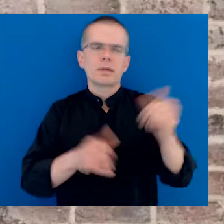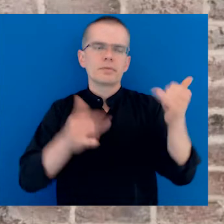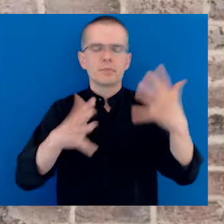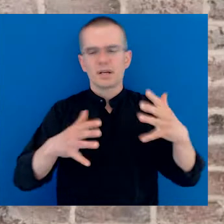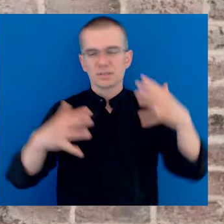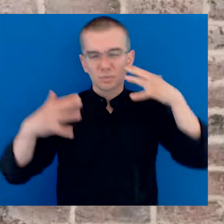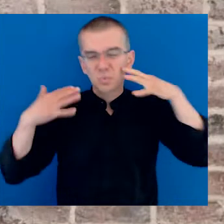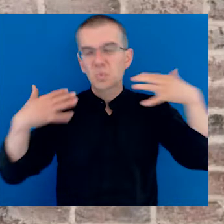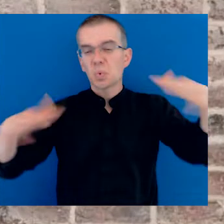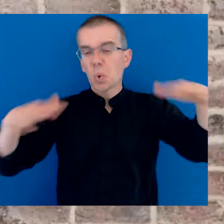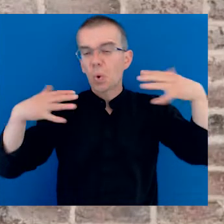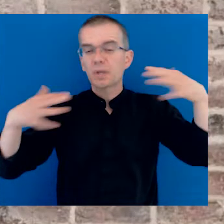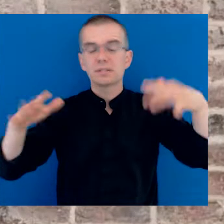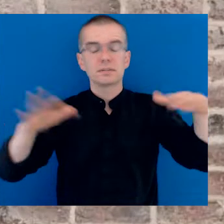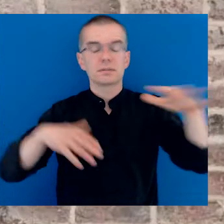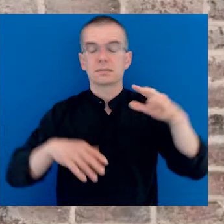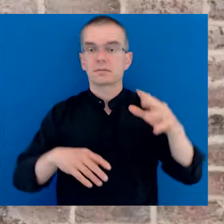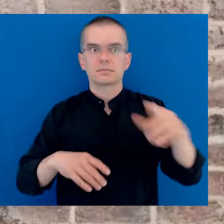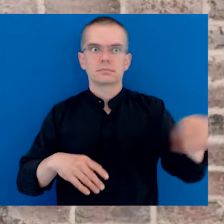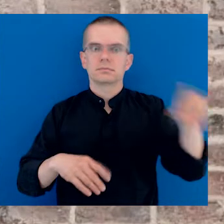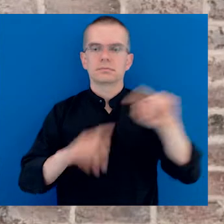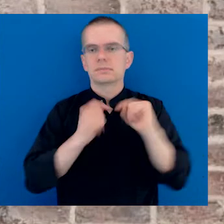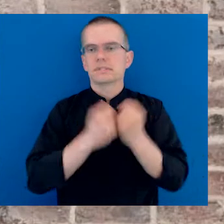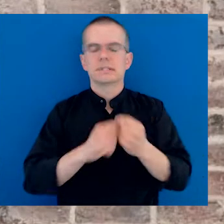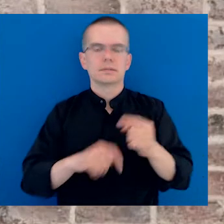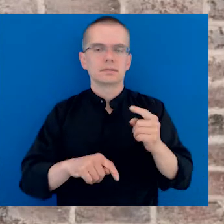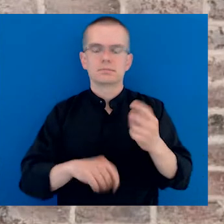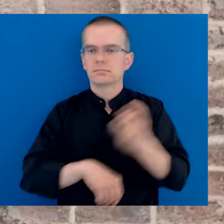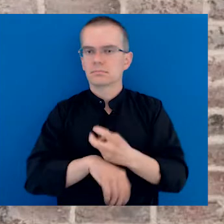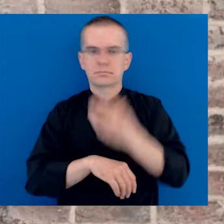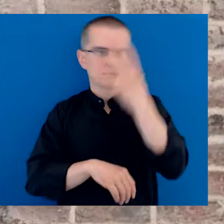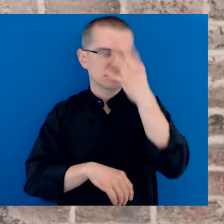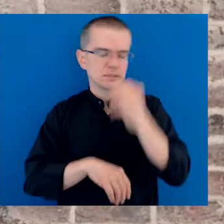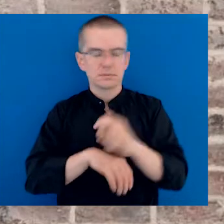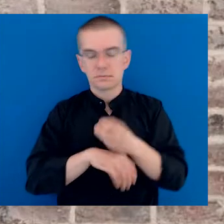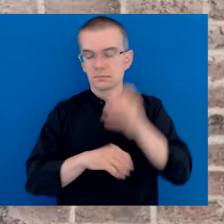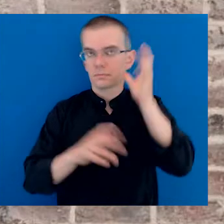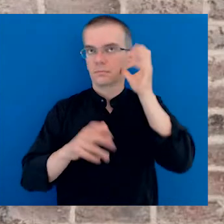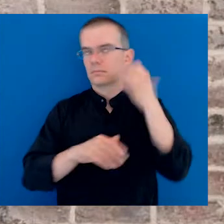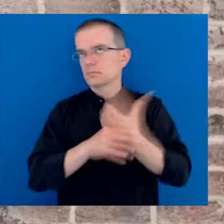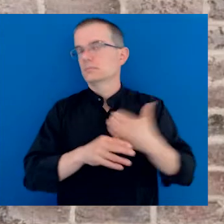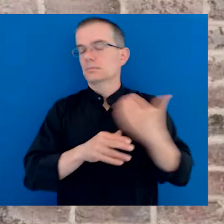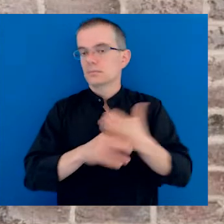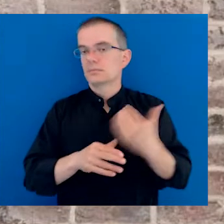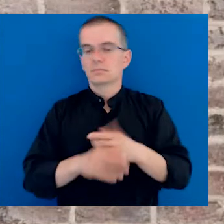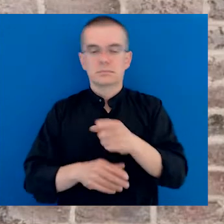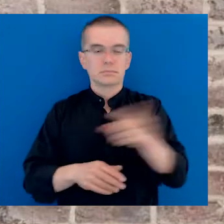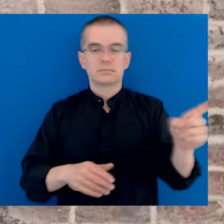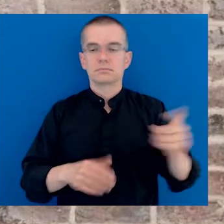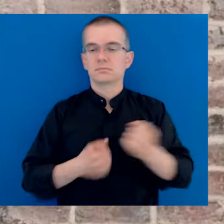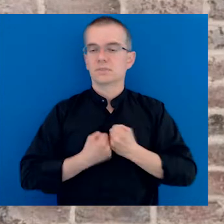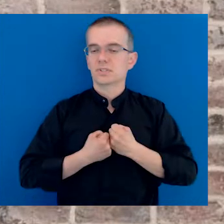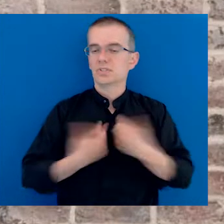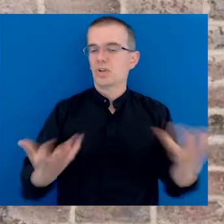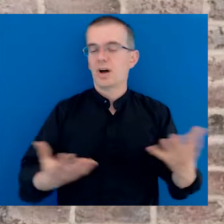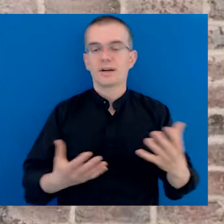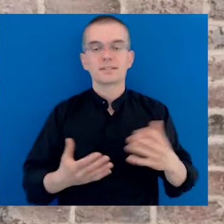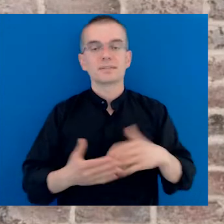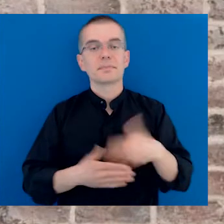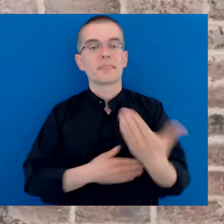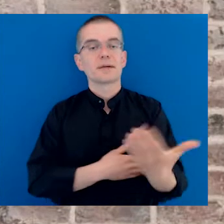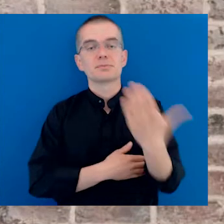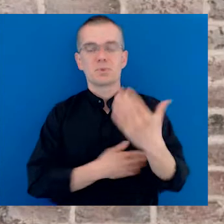really noisy, and nobody could get any sleep, and everyone was exhausted the next day except for one player,